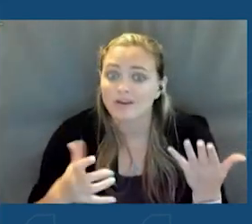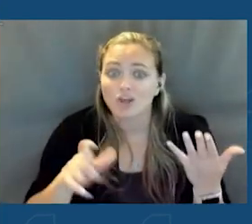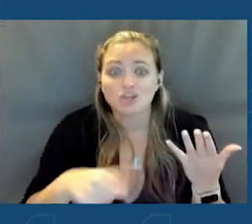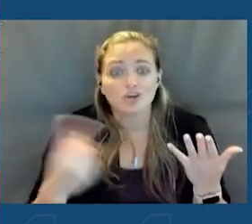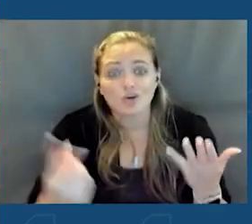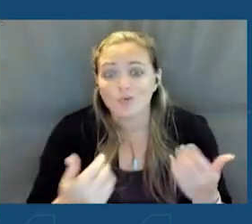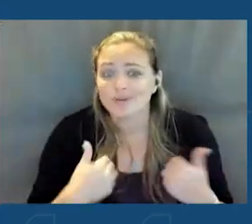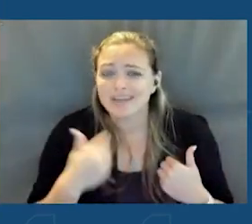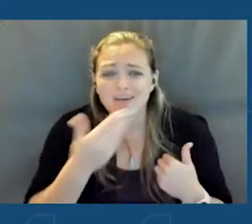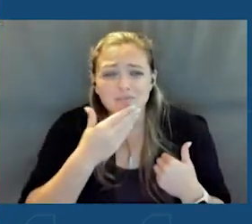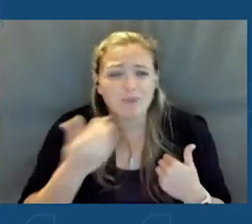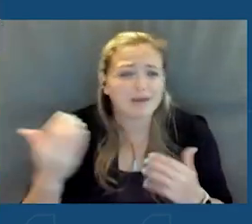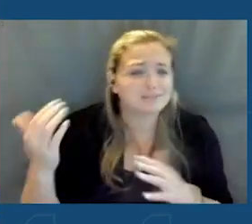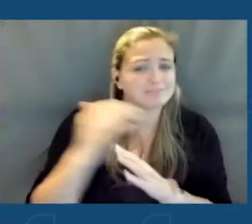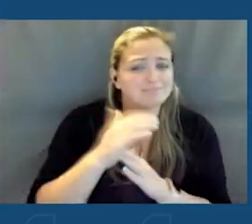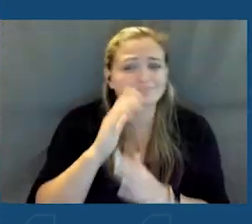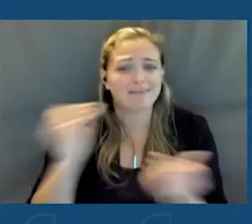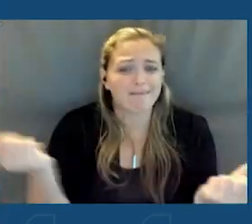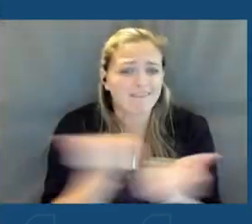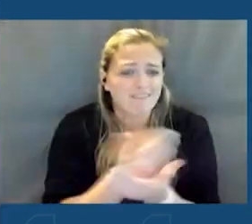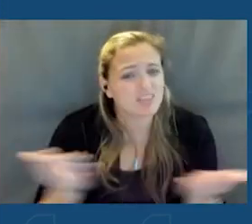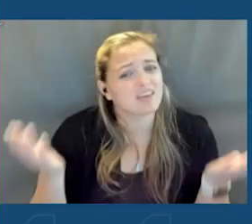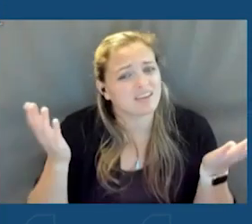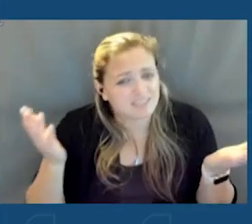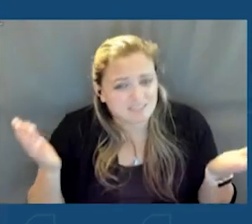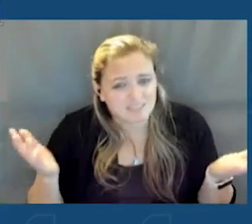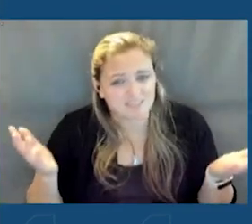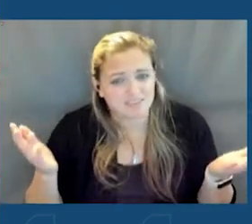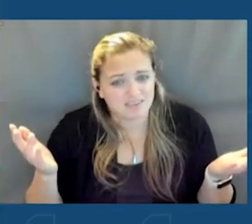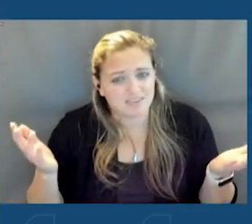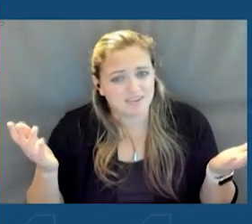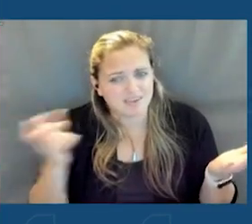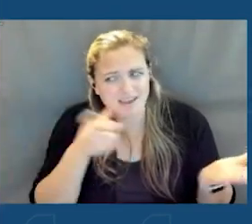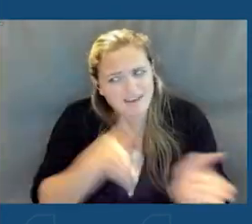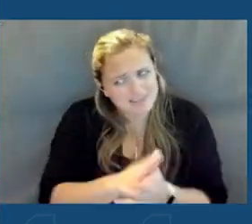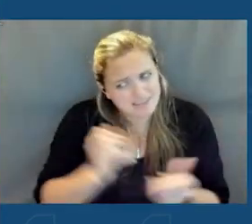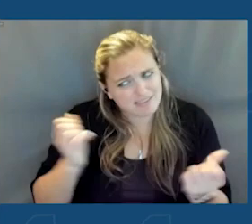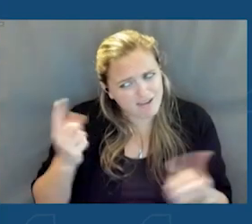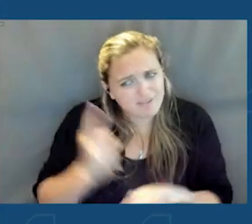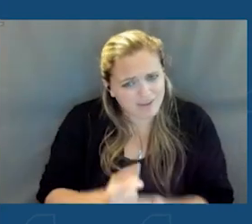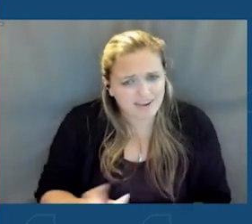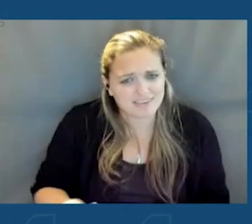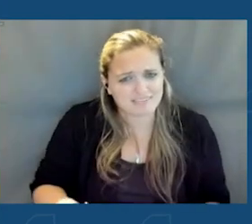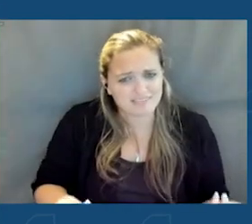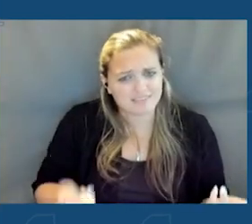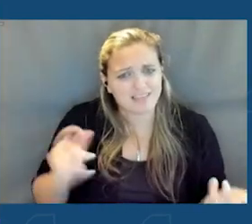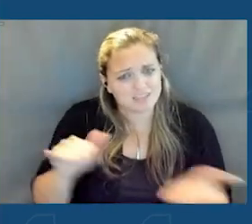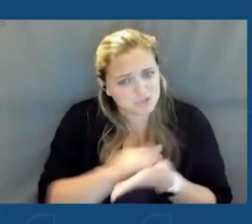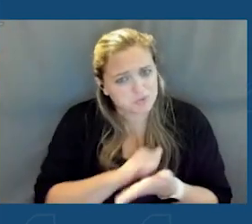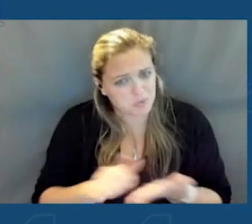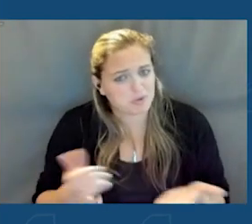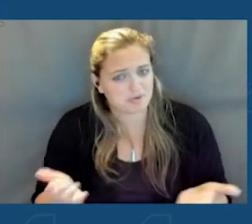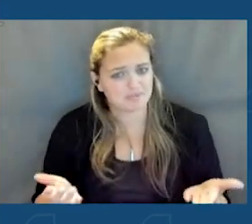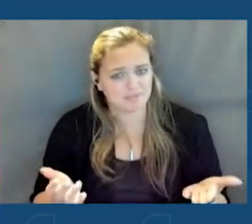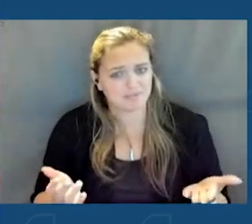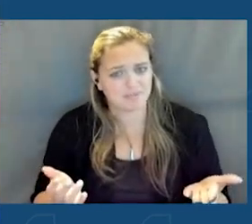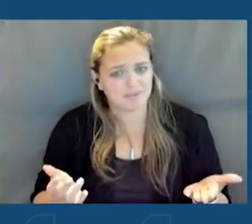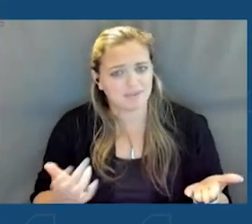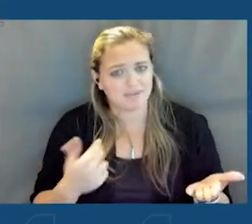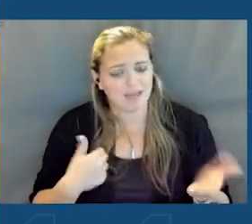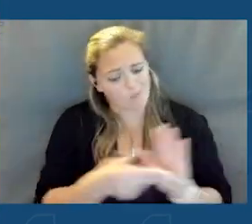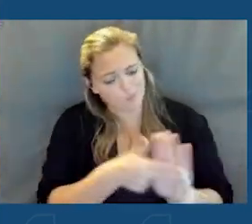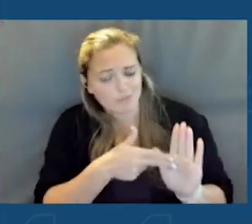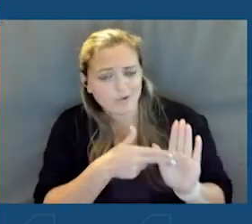the best in everything. It's not asking a lot, is it? This is New York. This is our brand. It's